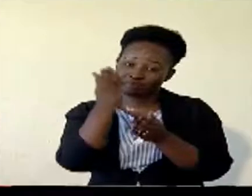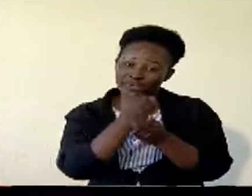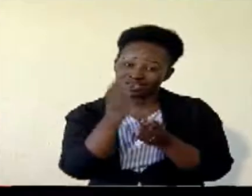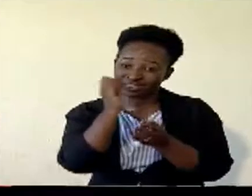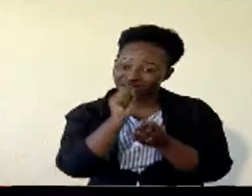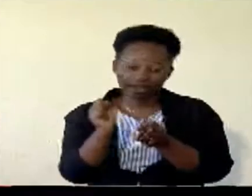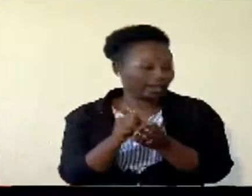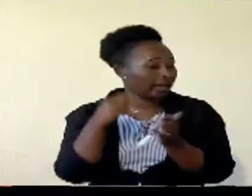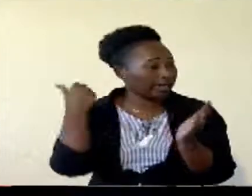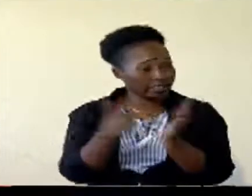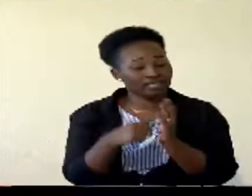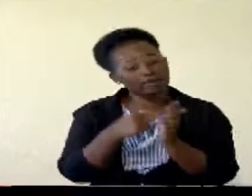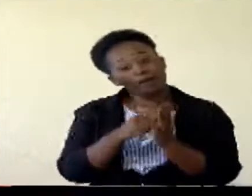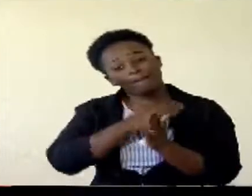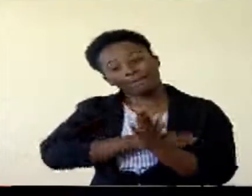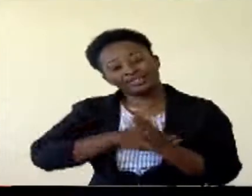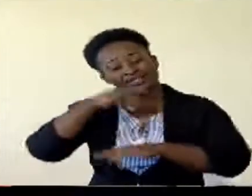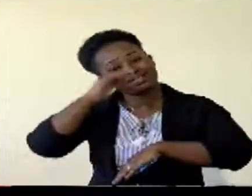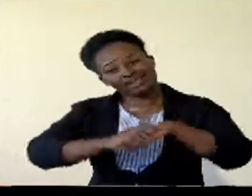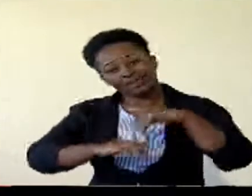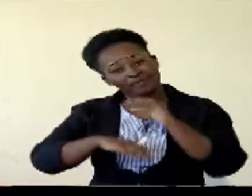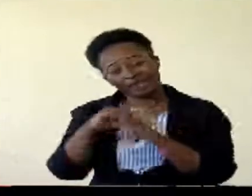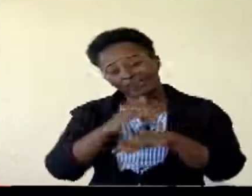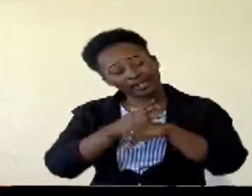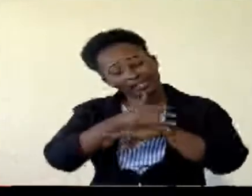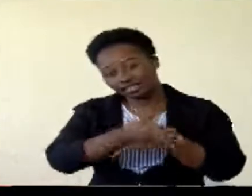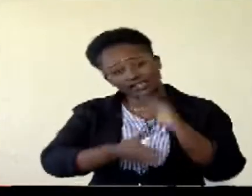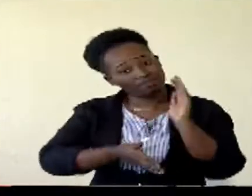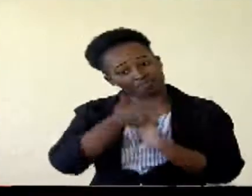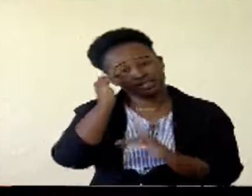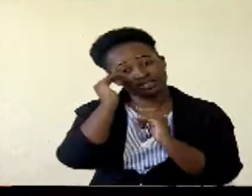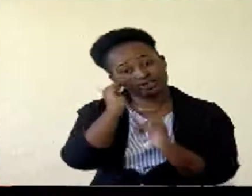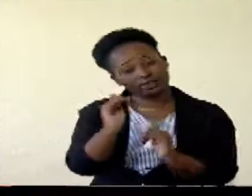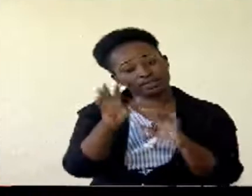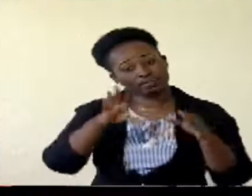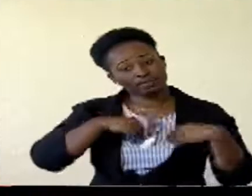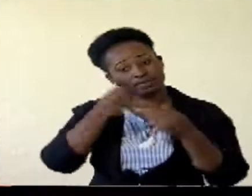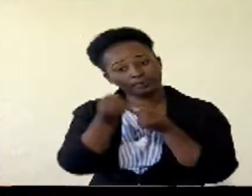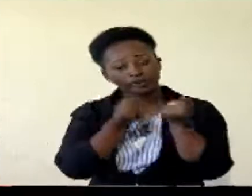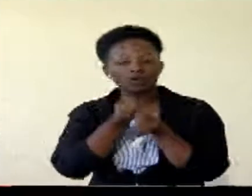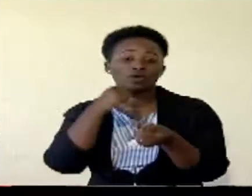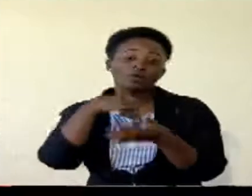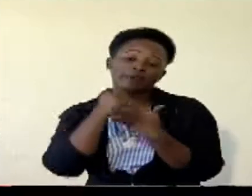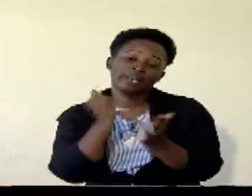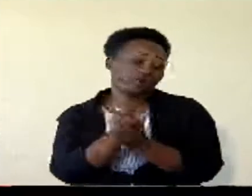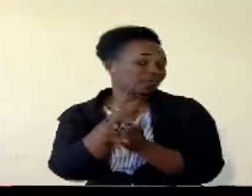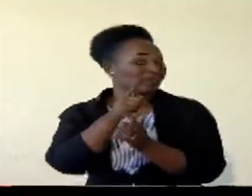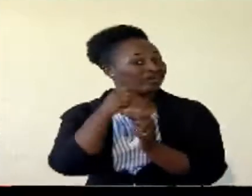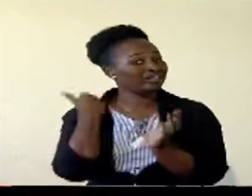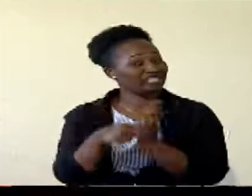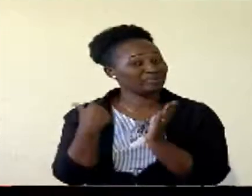dangerous. Never exceed the set limit of speed along a road, because it is